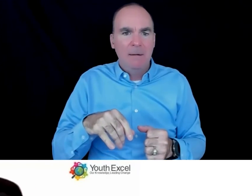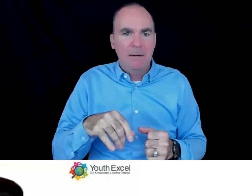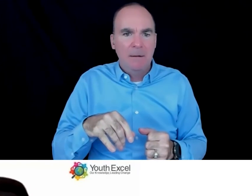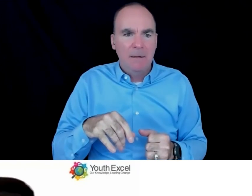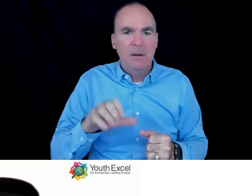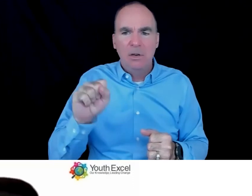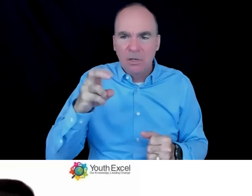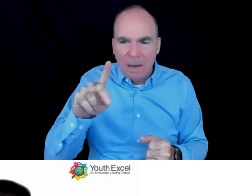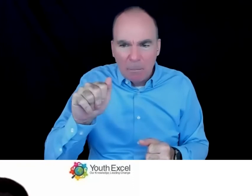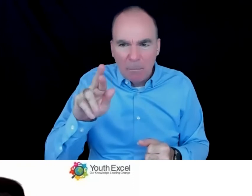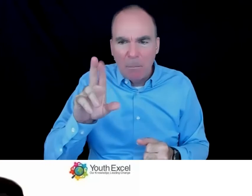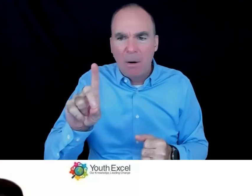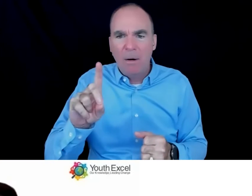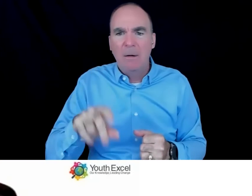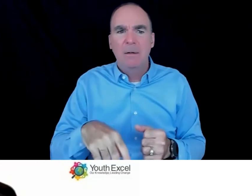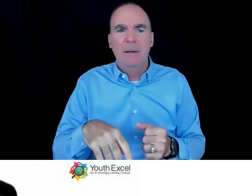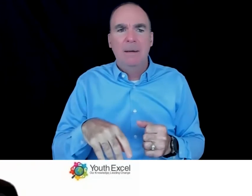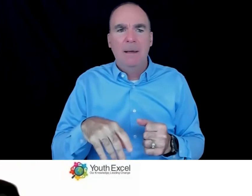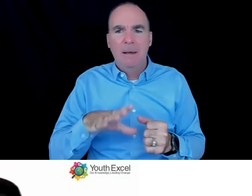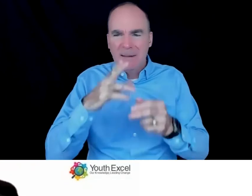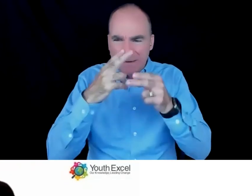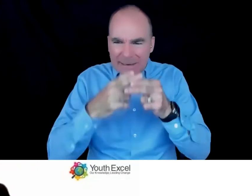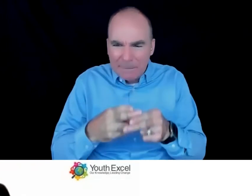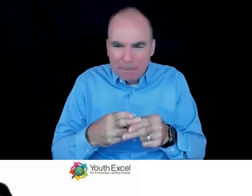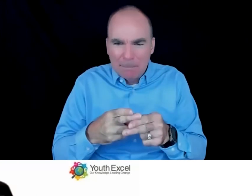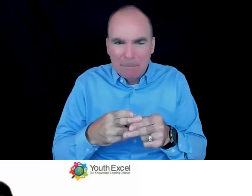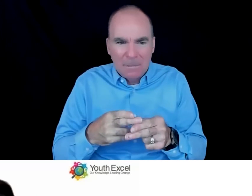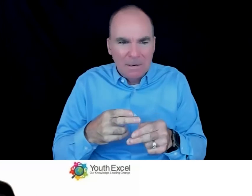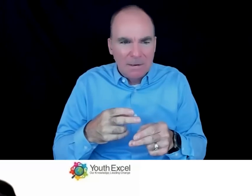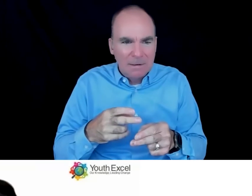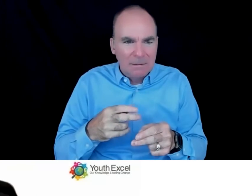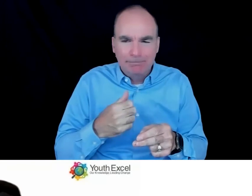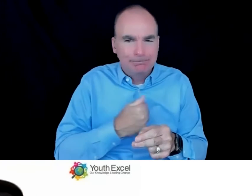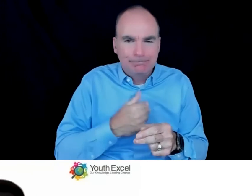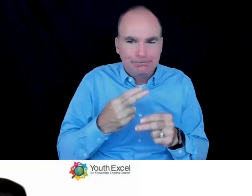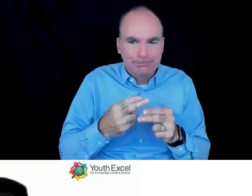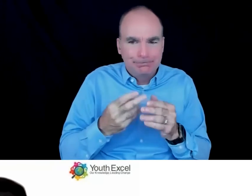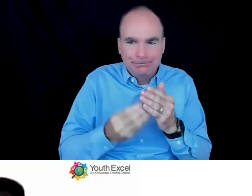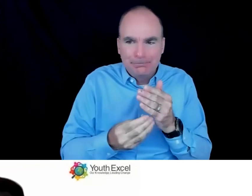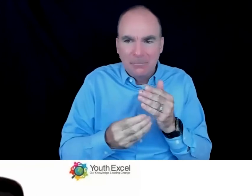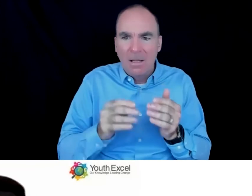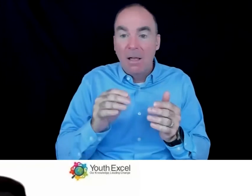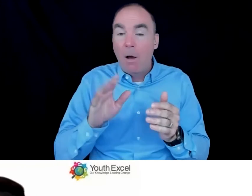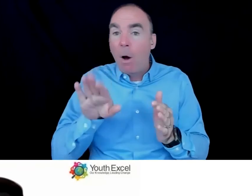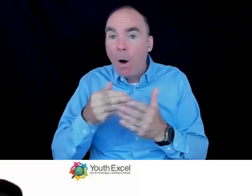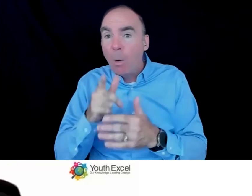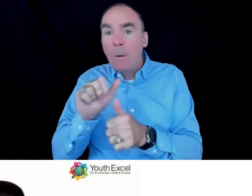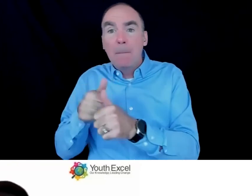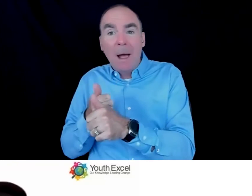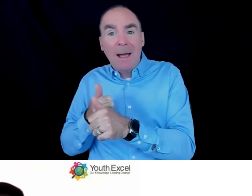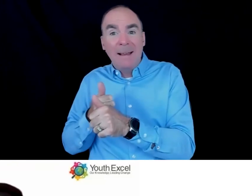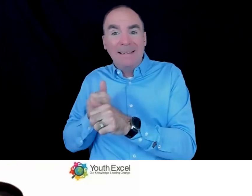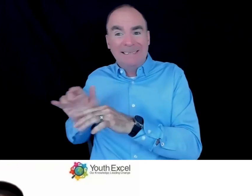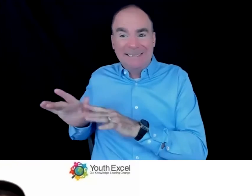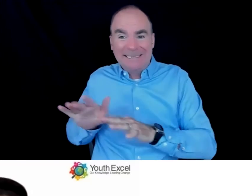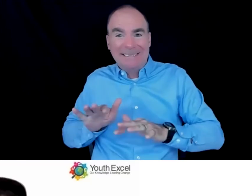Shepard, Hilary Taft, Naria Willis, and the entire USAID team that was working behind the scenes to bring this event together. It took a village for